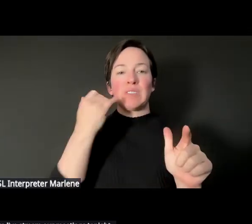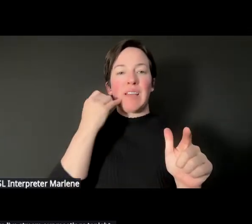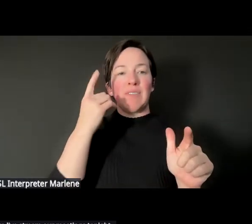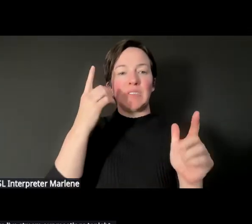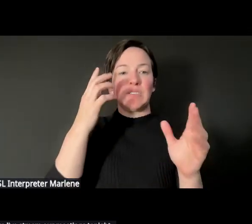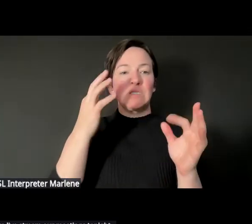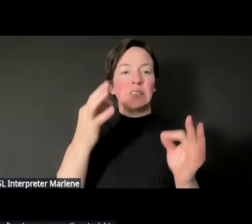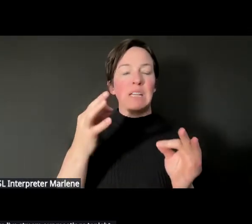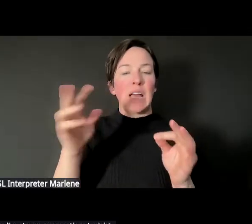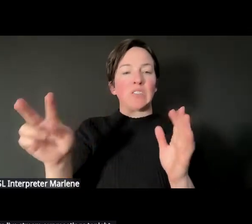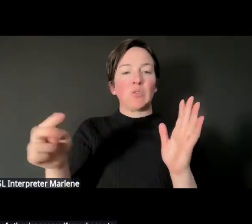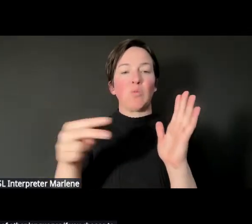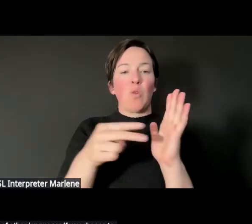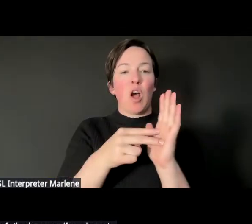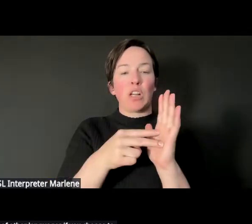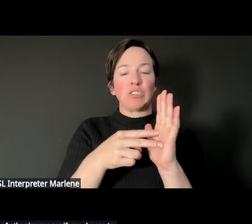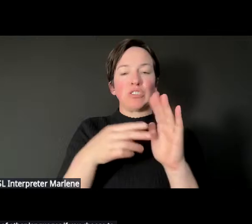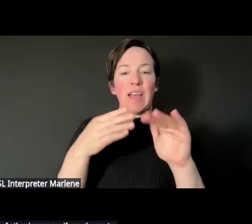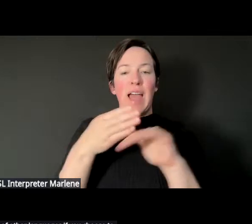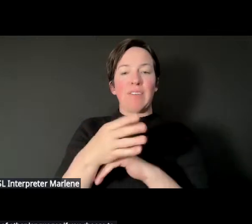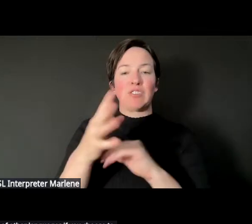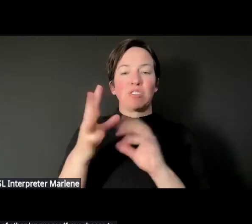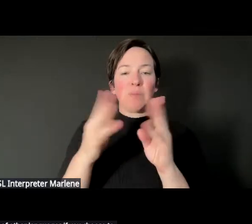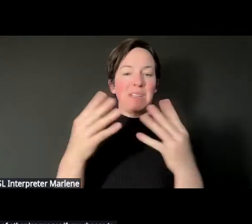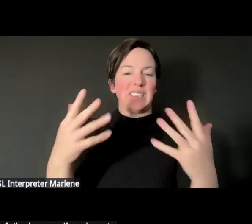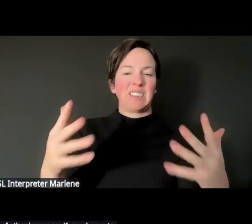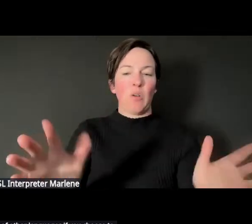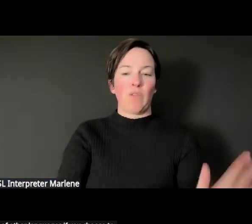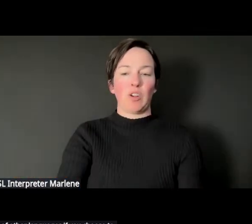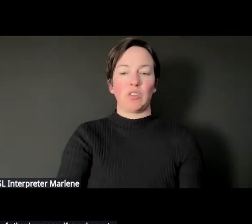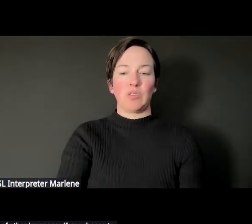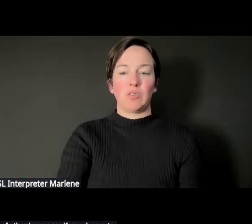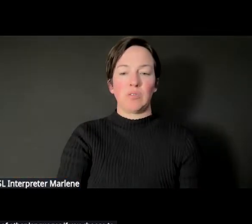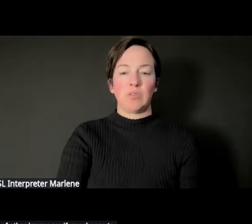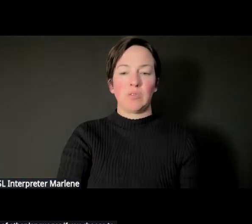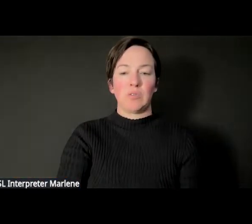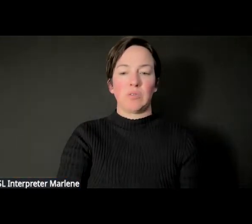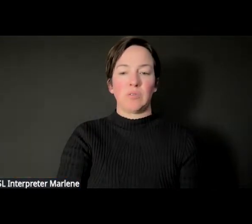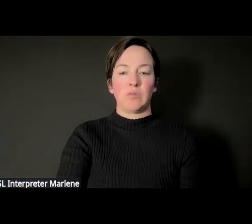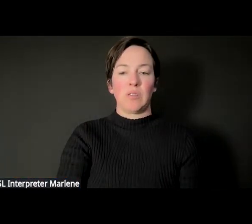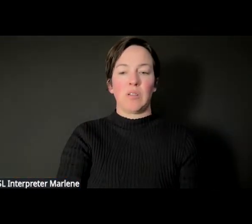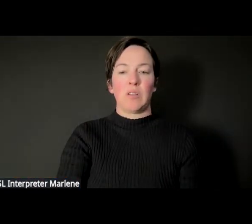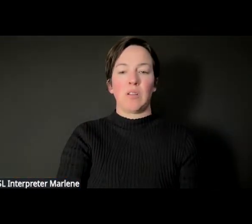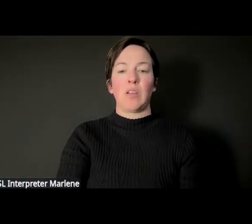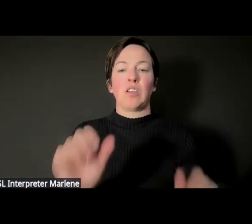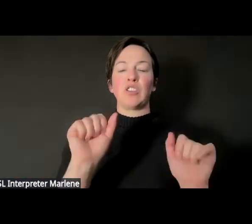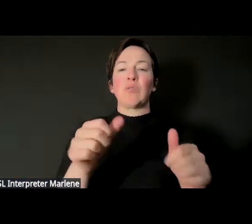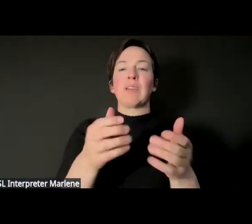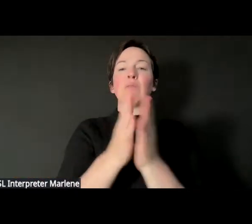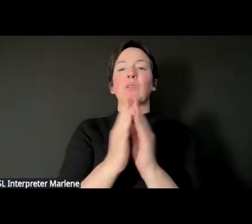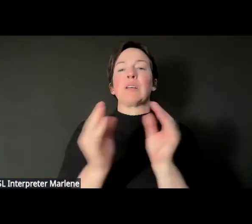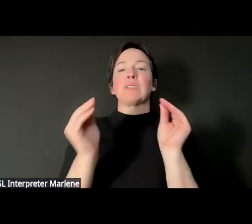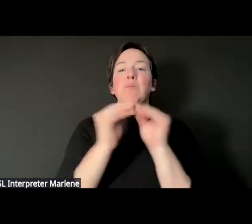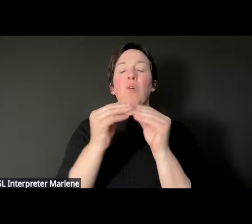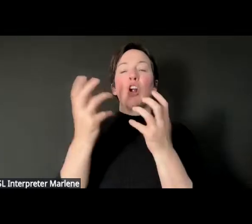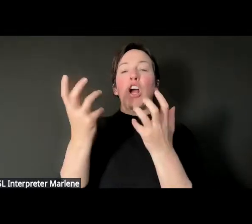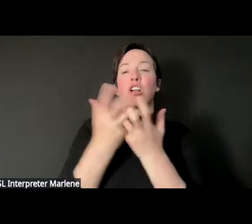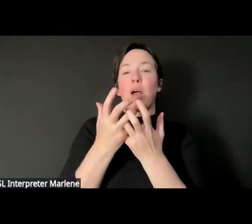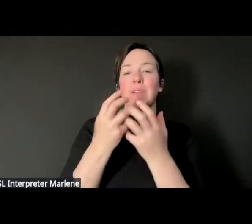to watch after this meeting has ended. Viewers may request additional accommodations by